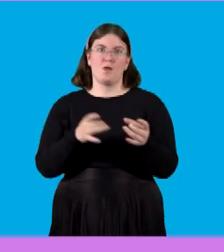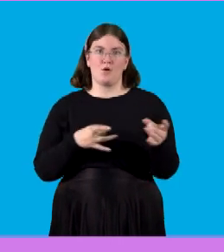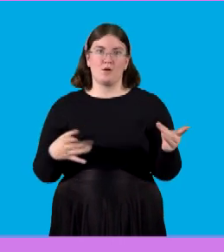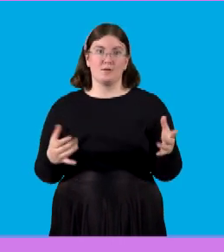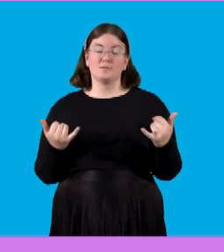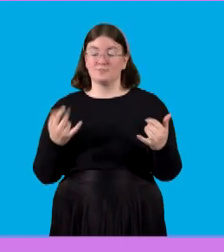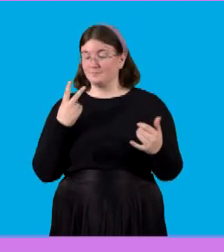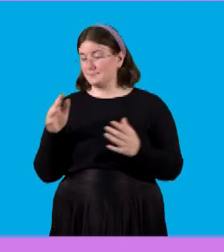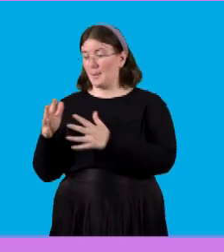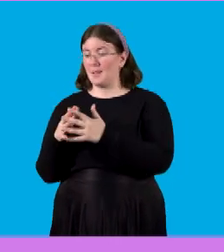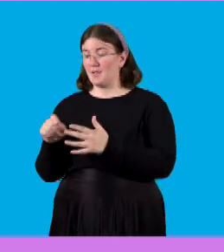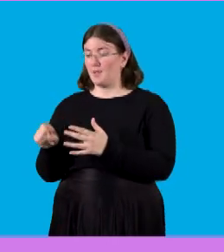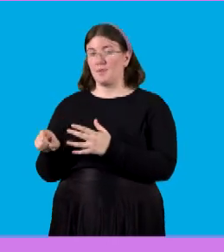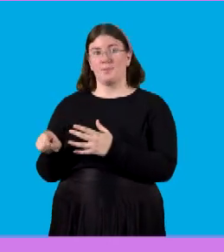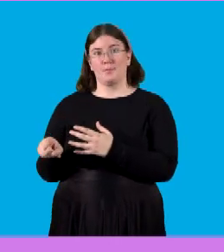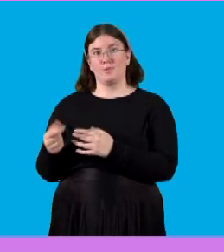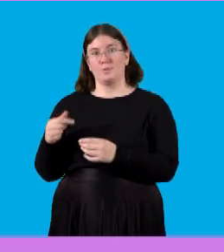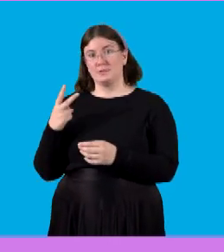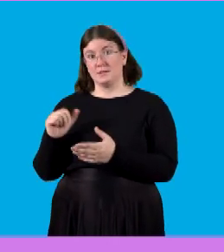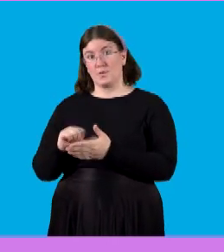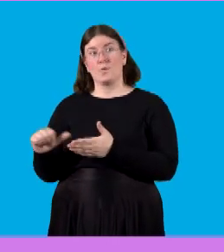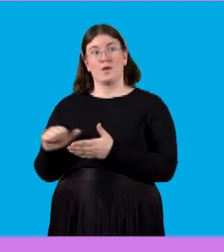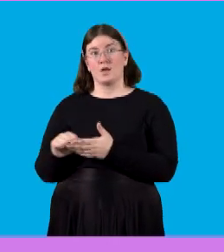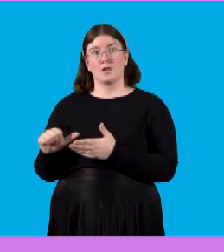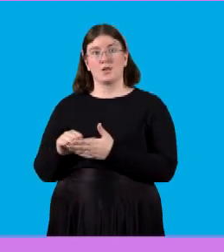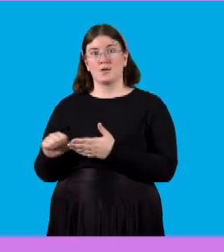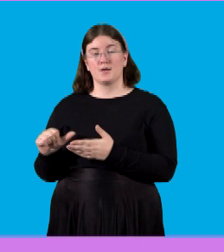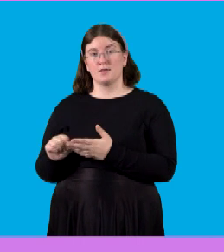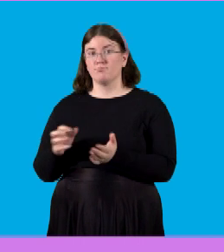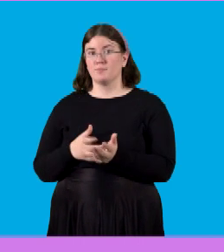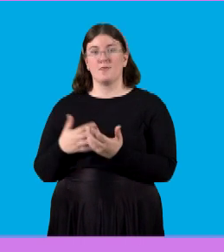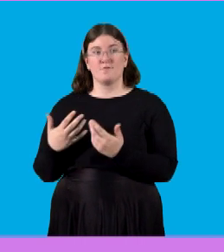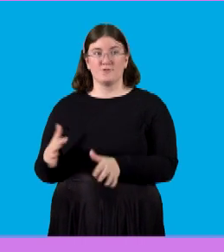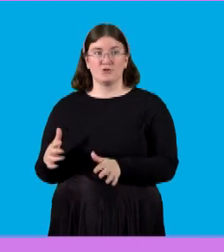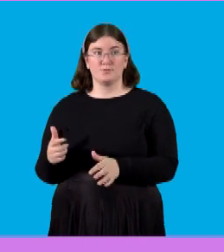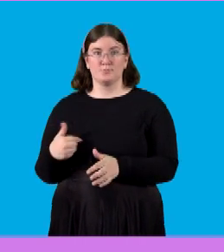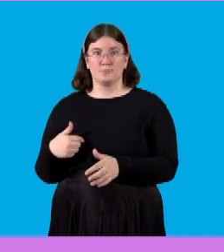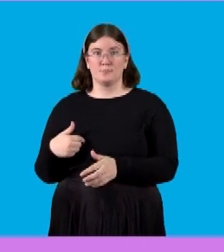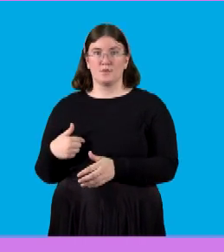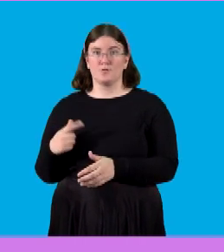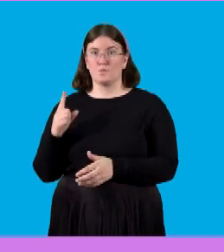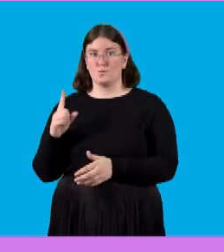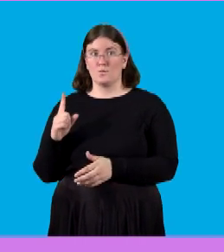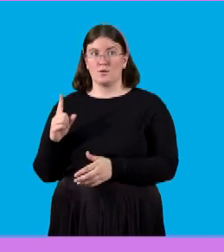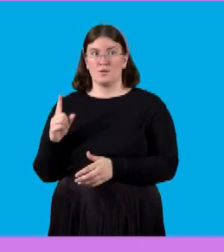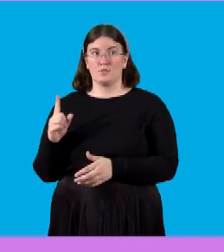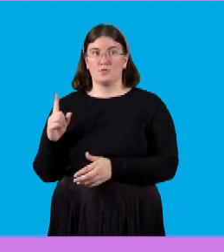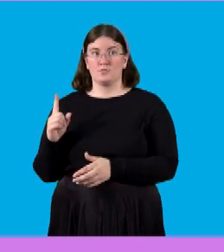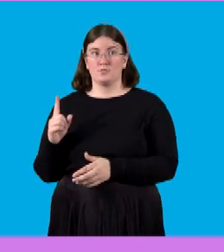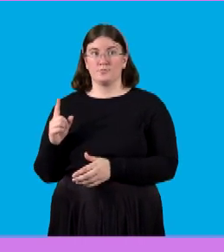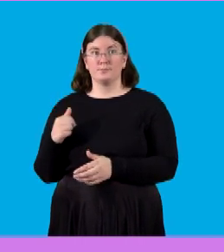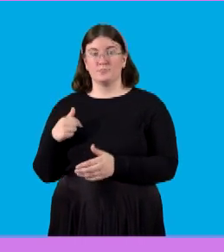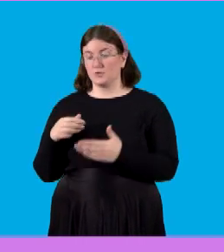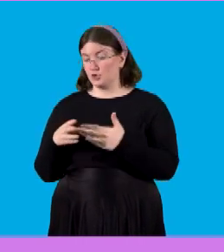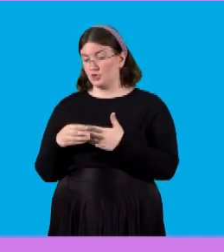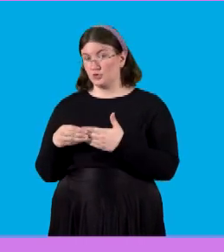USA, looking at this, we can see it's already a weekly wage. So therefore, I'll take my